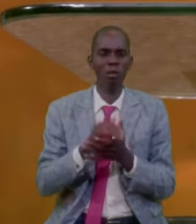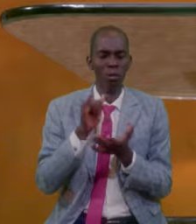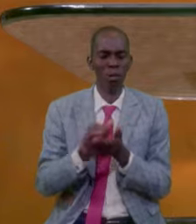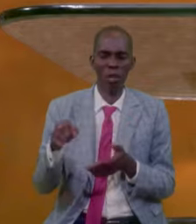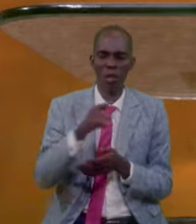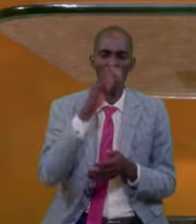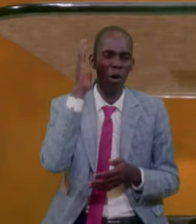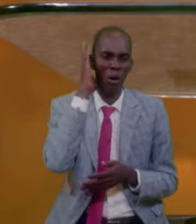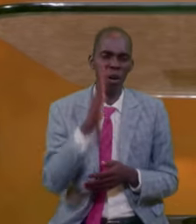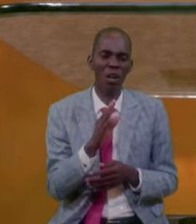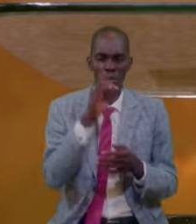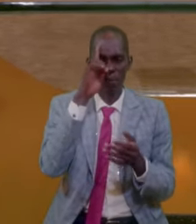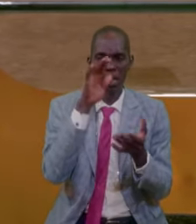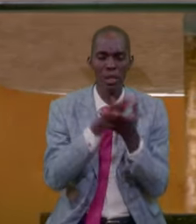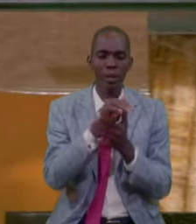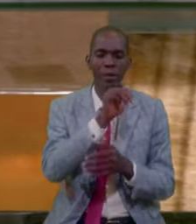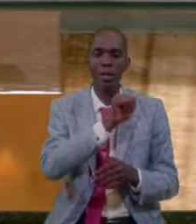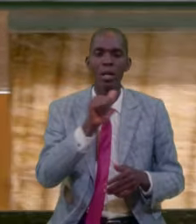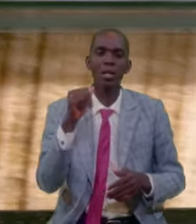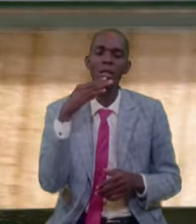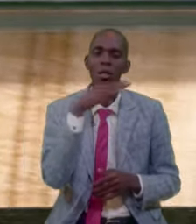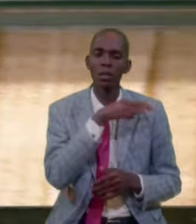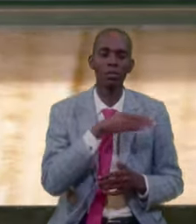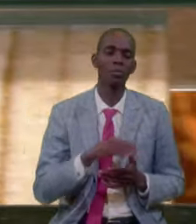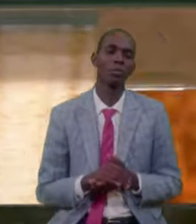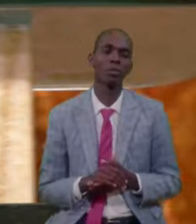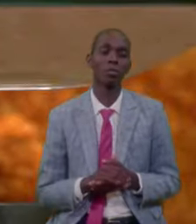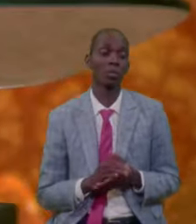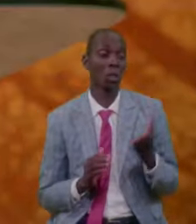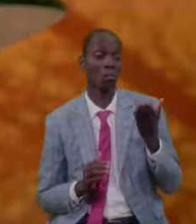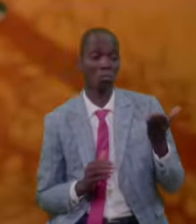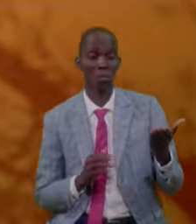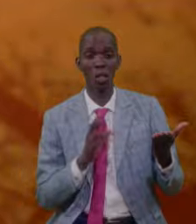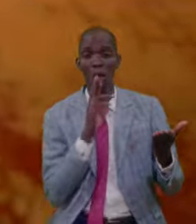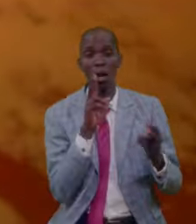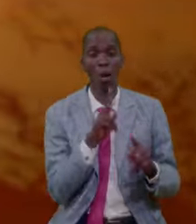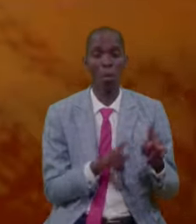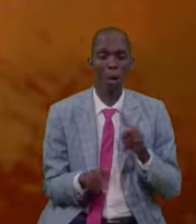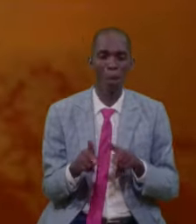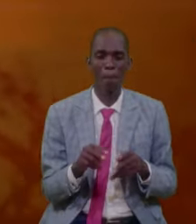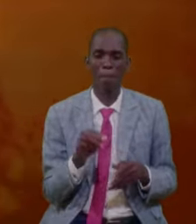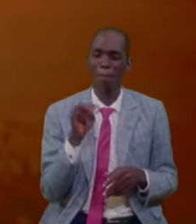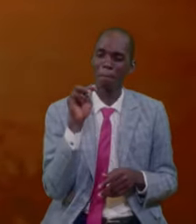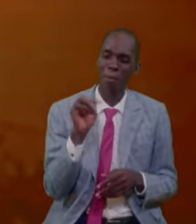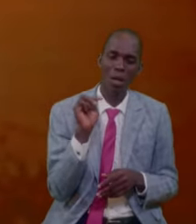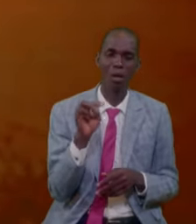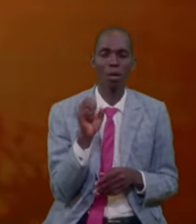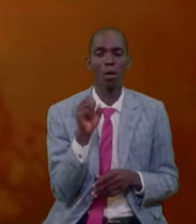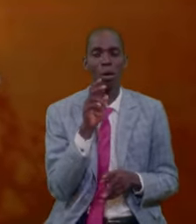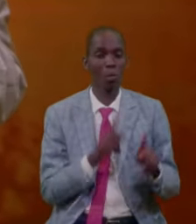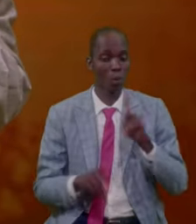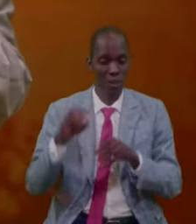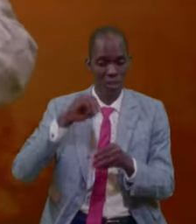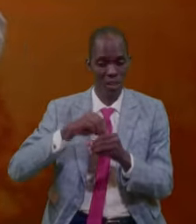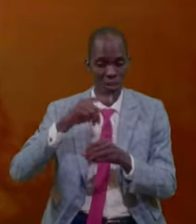they should believe a lie. There are people, millions of them in the